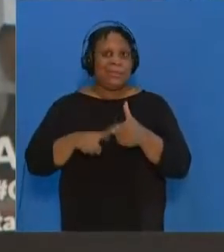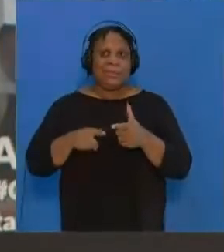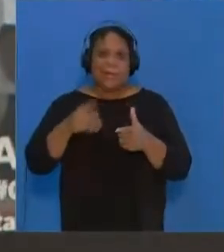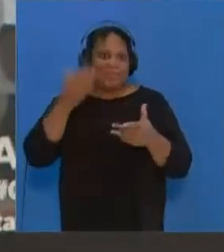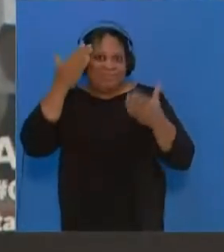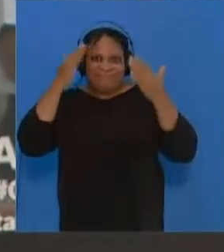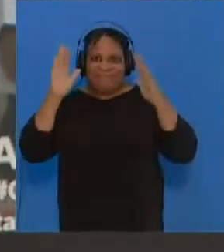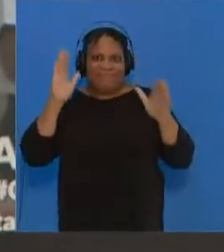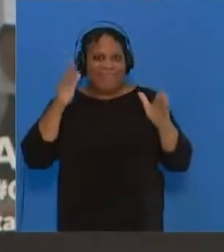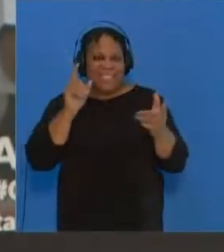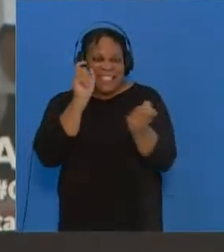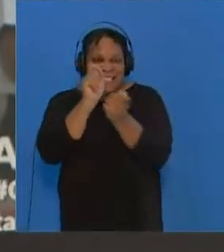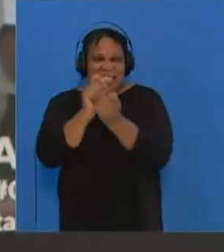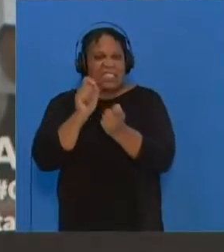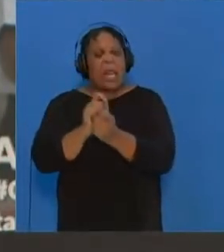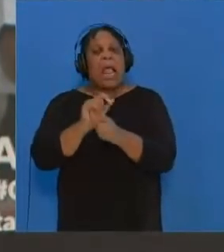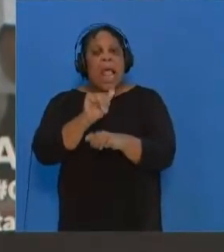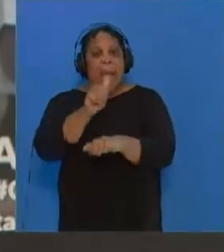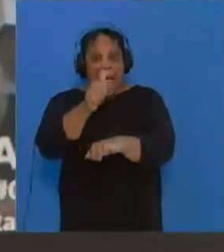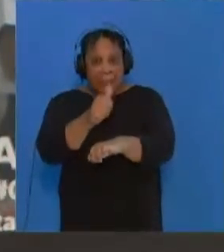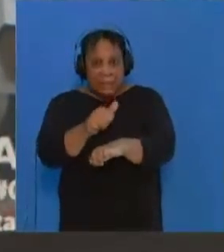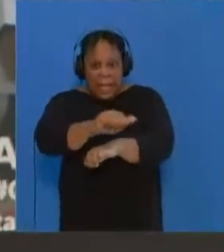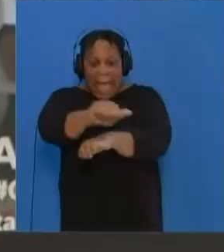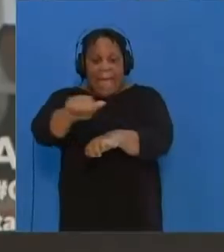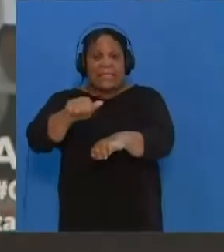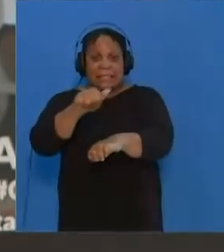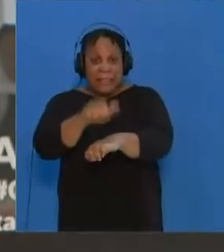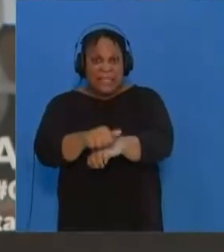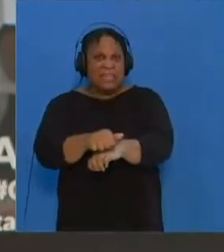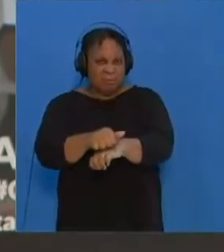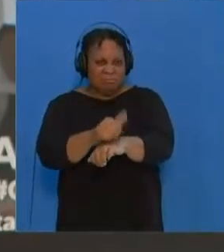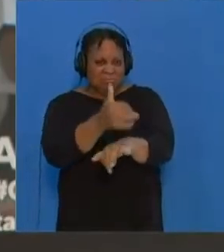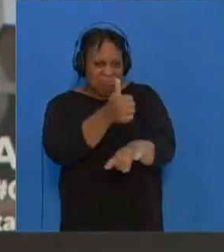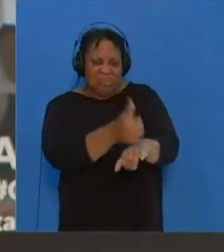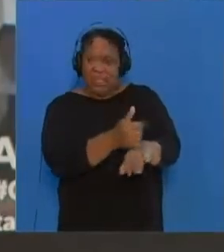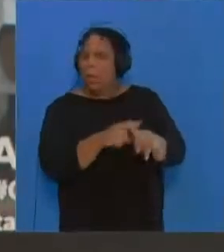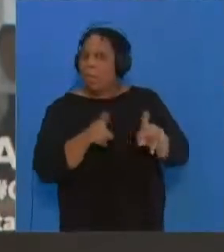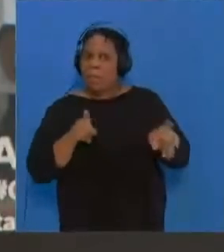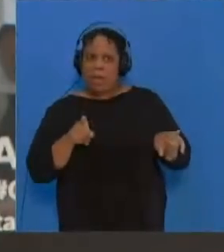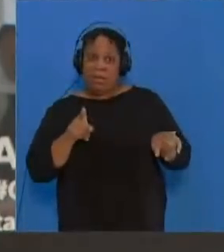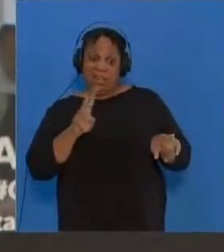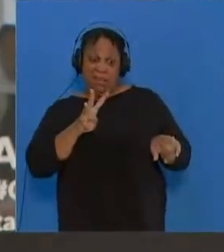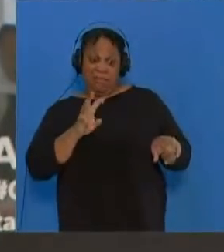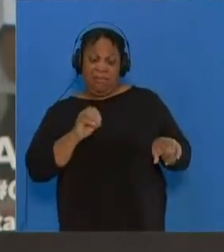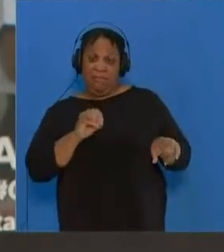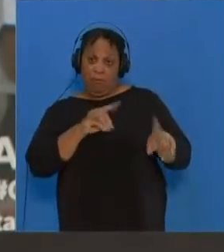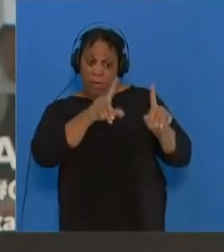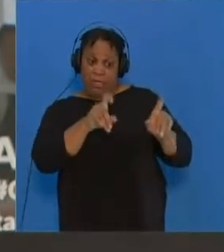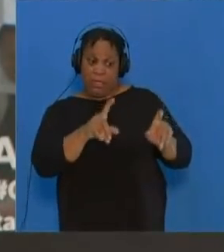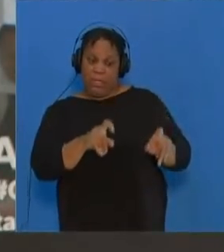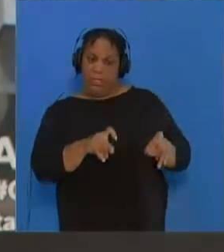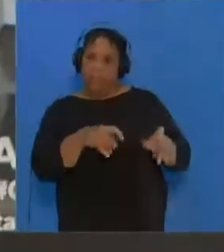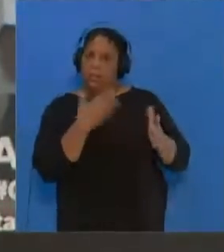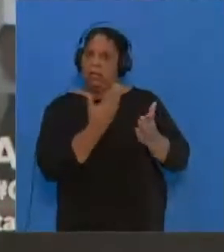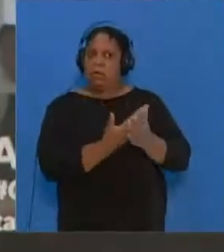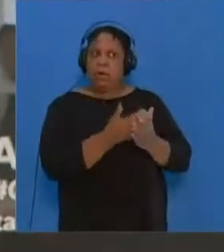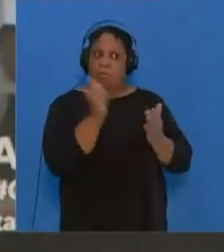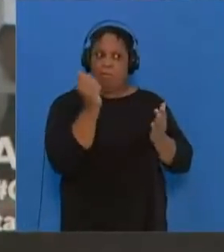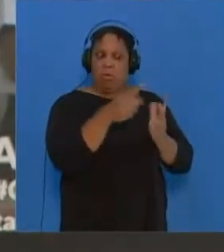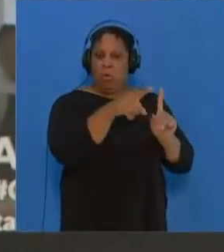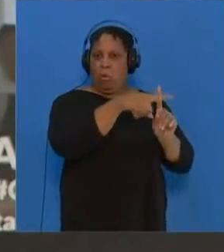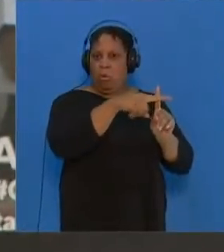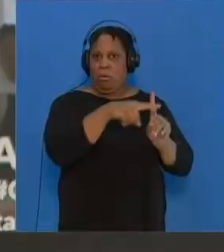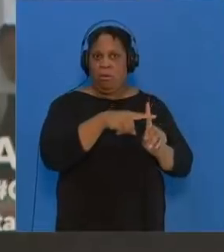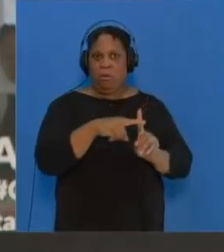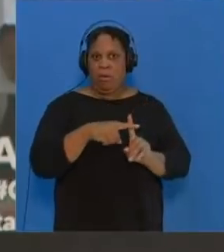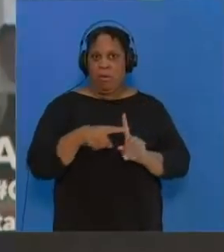what specifically Antigua had in place, but what I can say is if they tested 40 people on arrival and they had positive tests, they